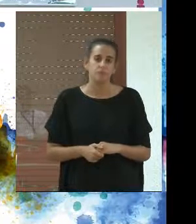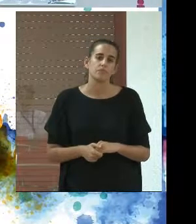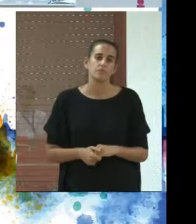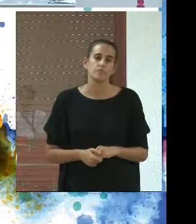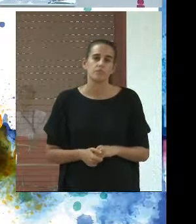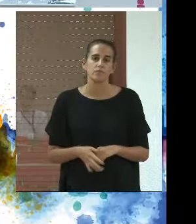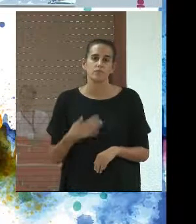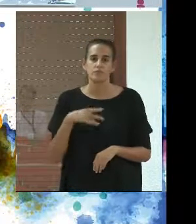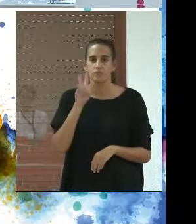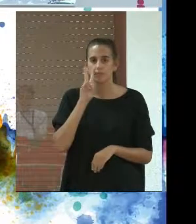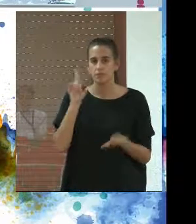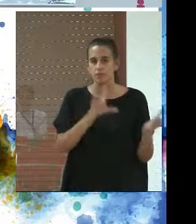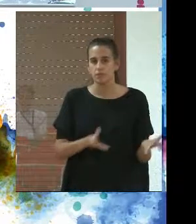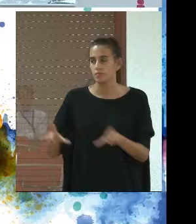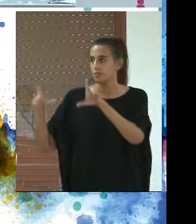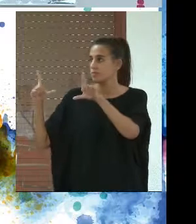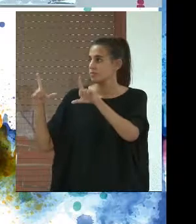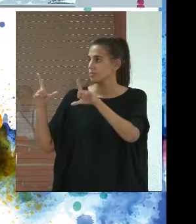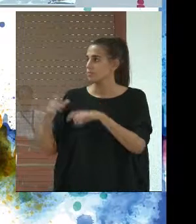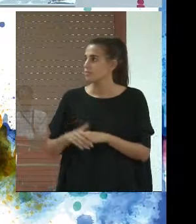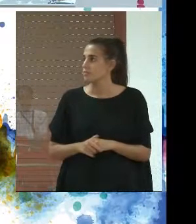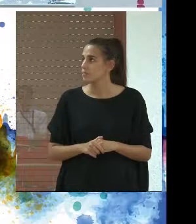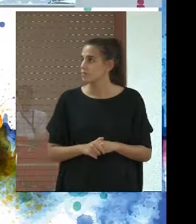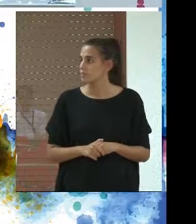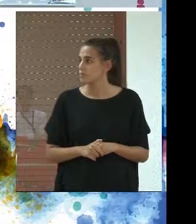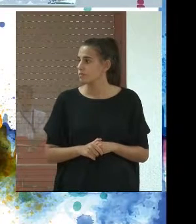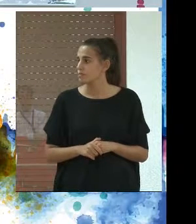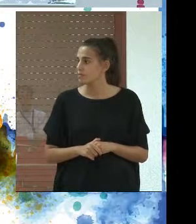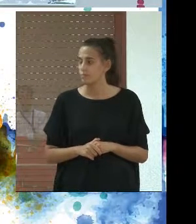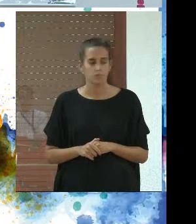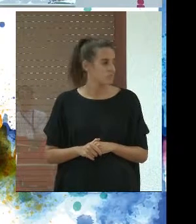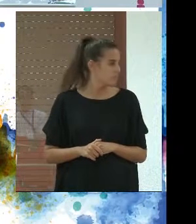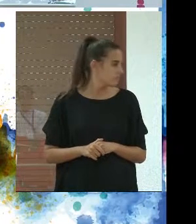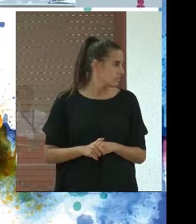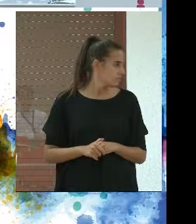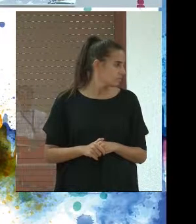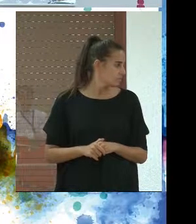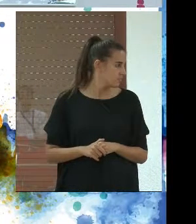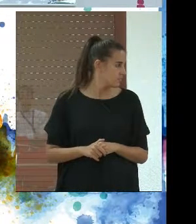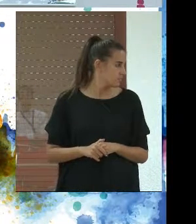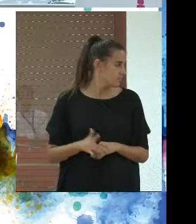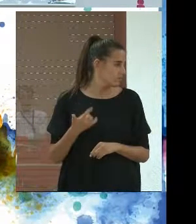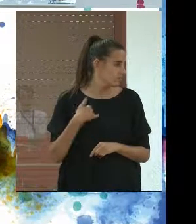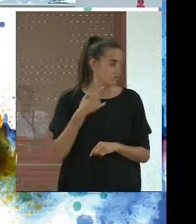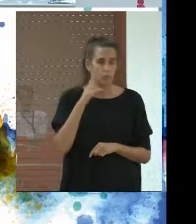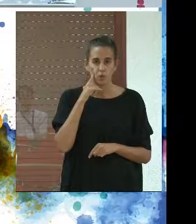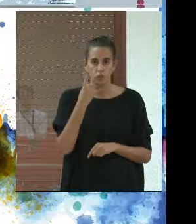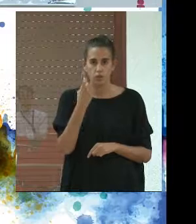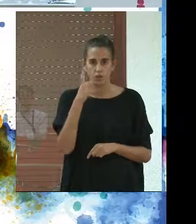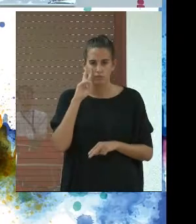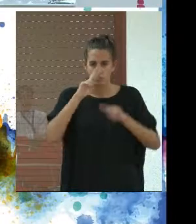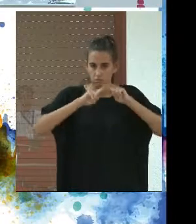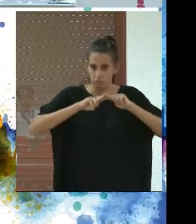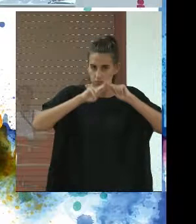by people with visual impairments. You'll see this solution that we have resolves